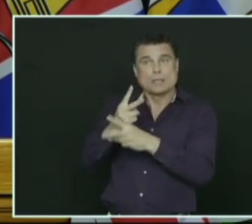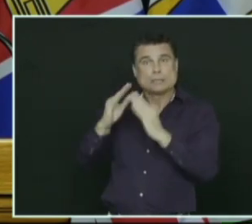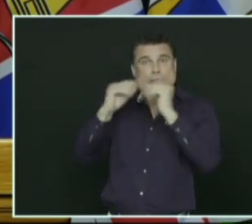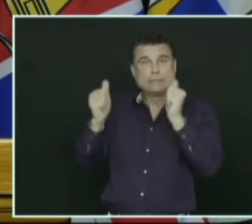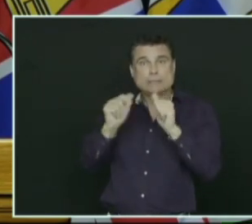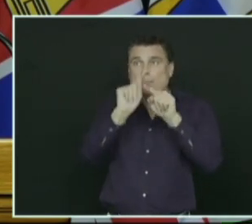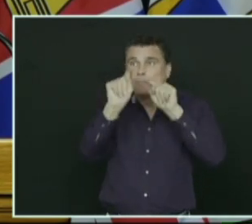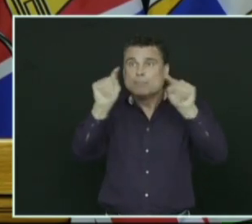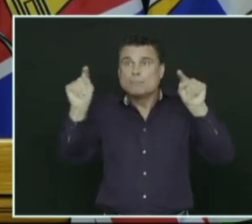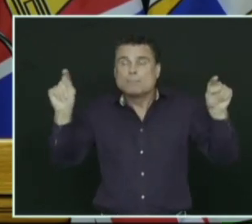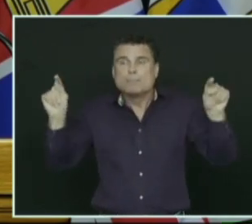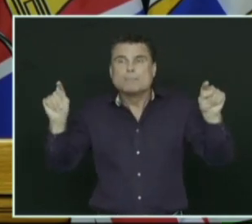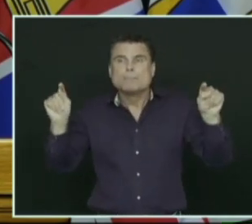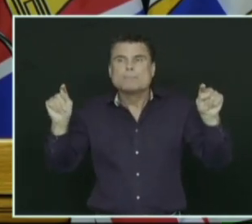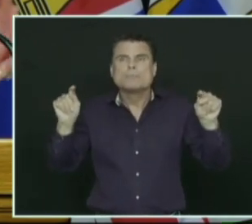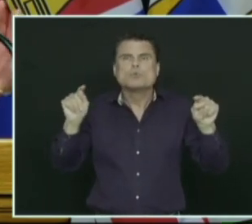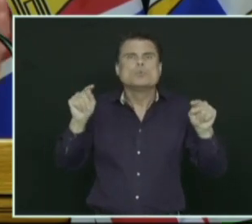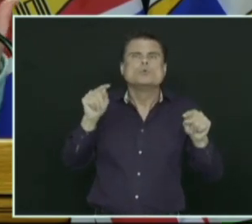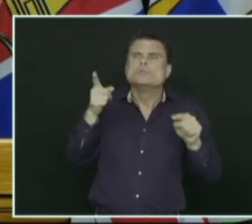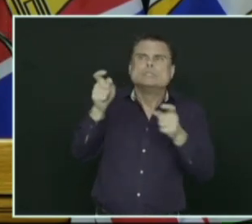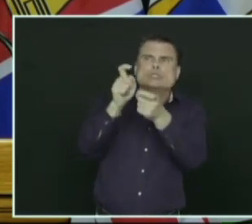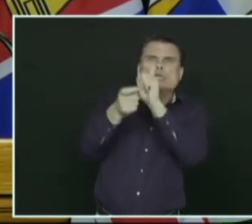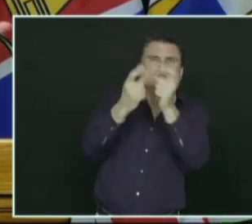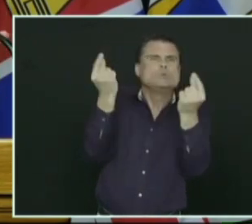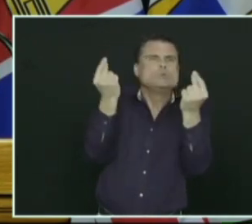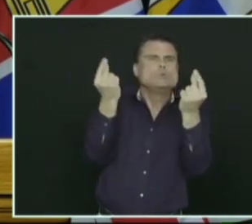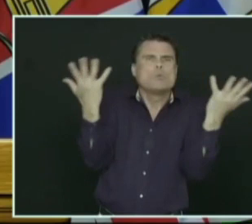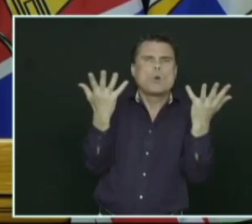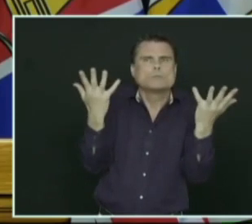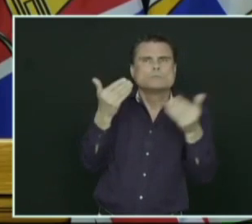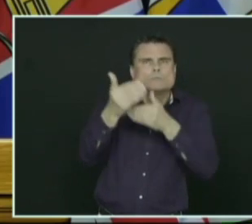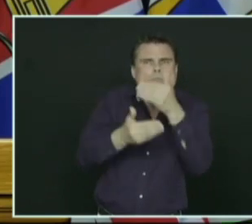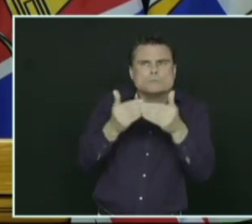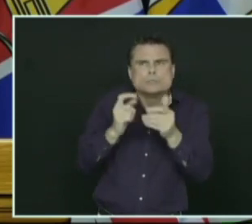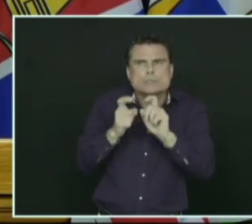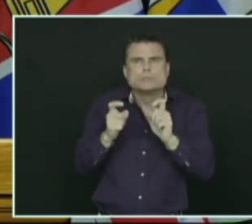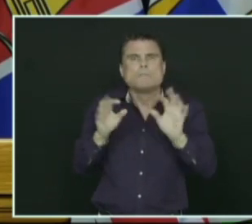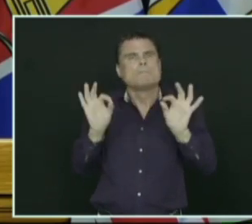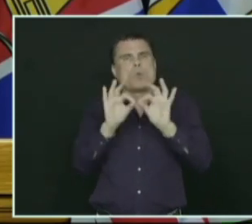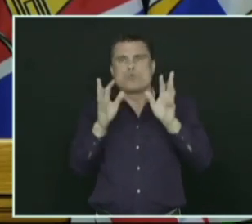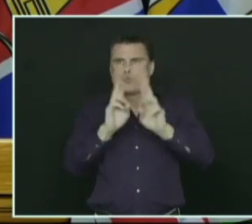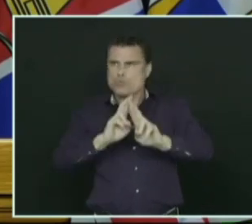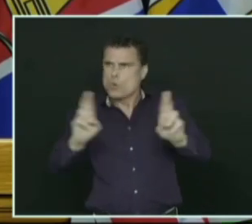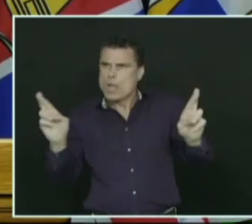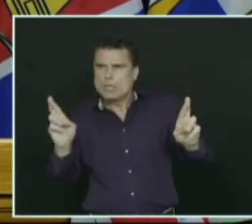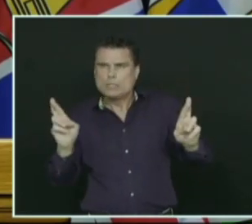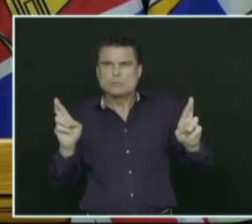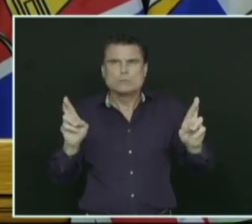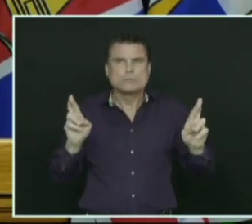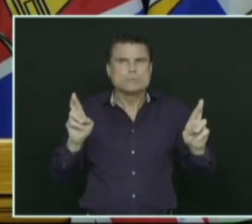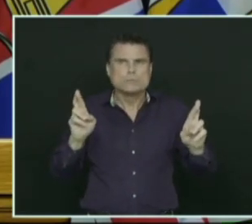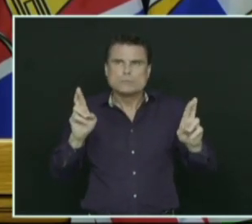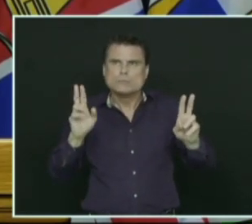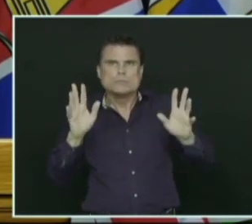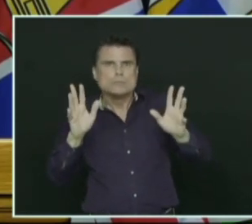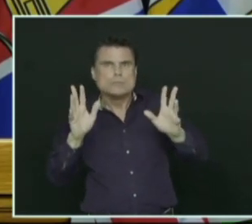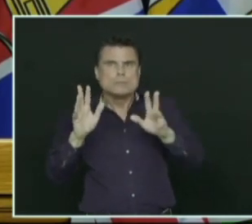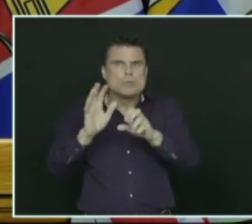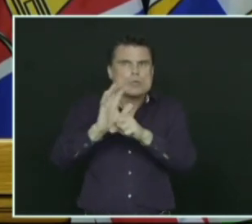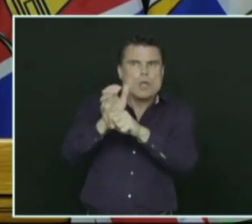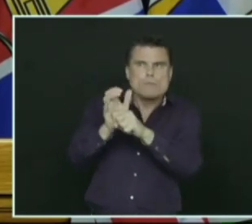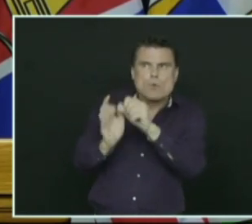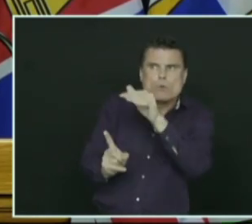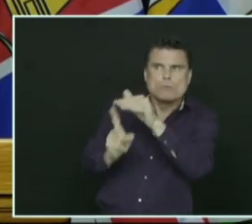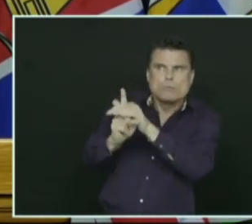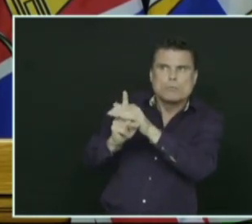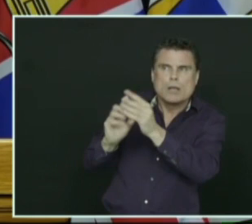So it is complex, and there's lots of very wise people with way more expertise in this area than me that are